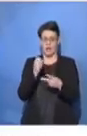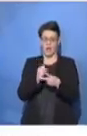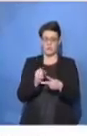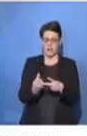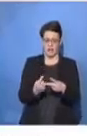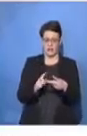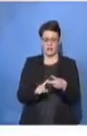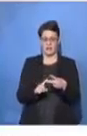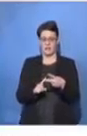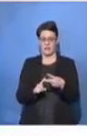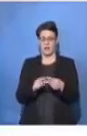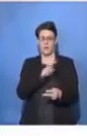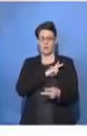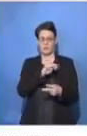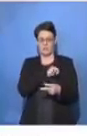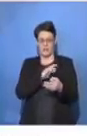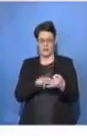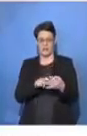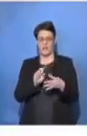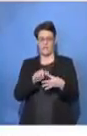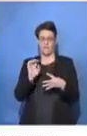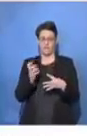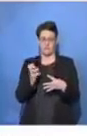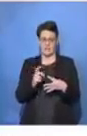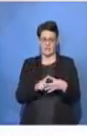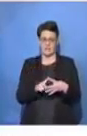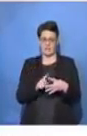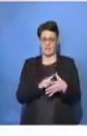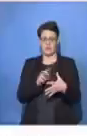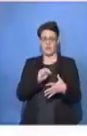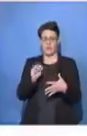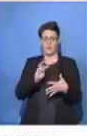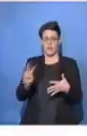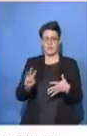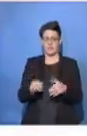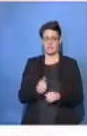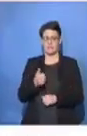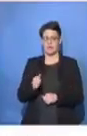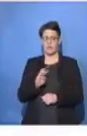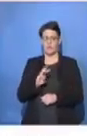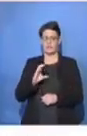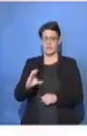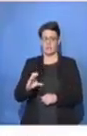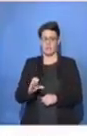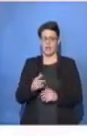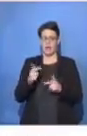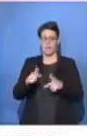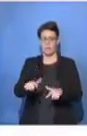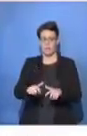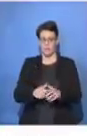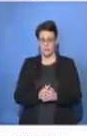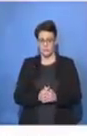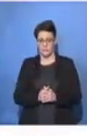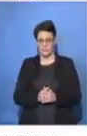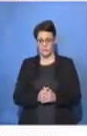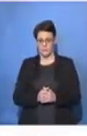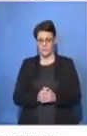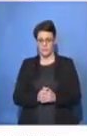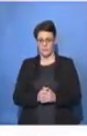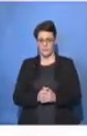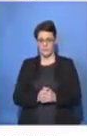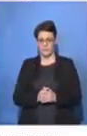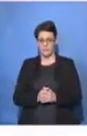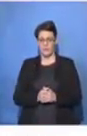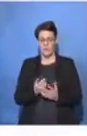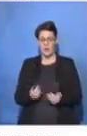Gauteng, KwaZulu-Natal, Free State, Northwest, Western Cape, and Limpopo. I have